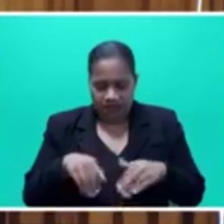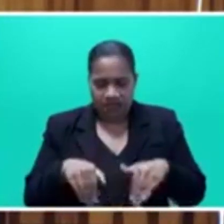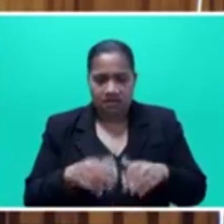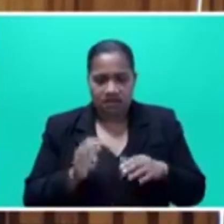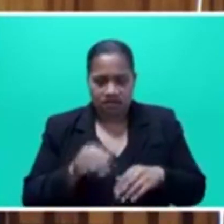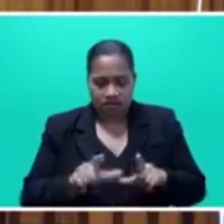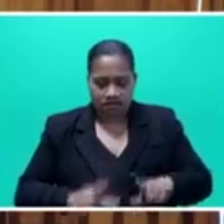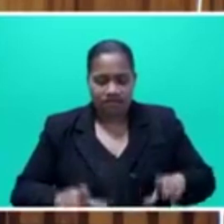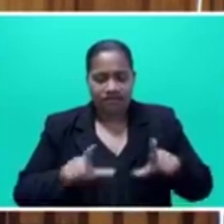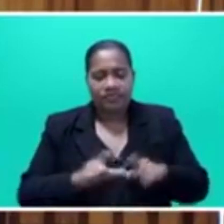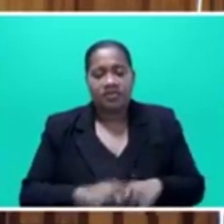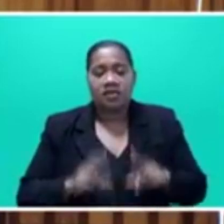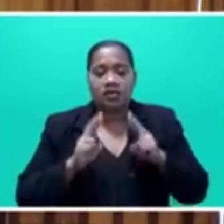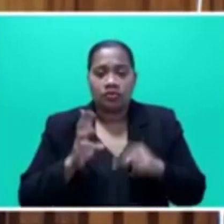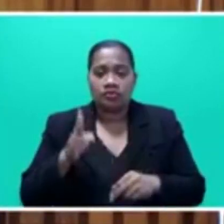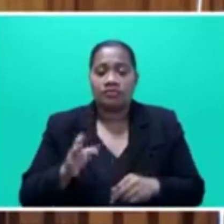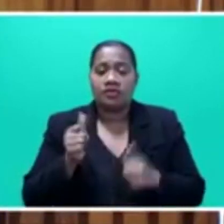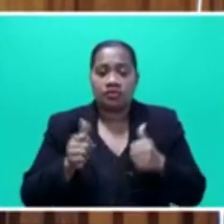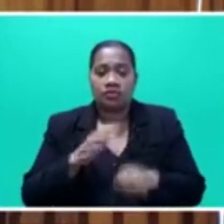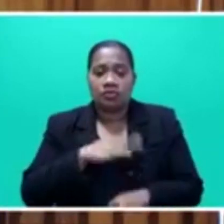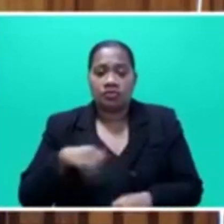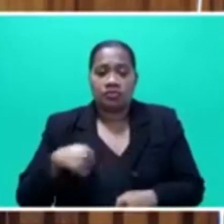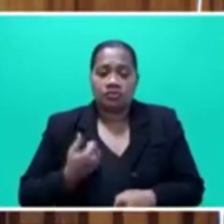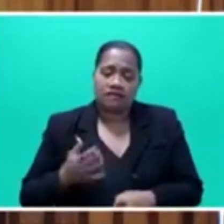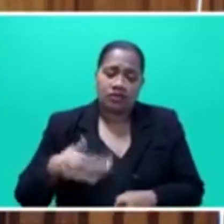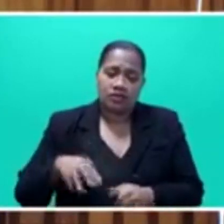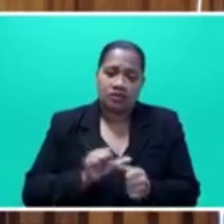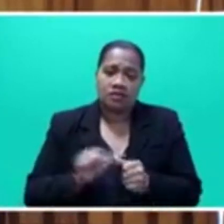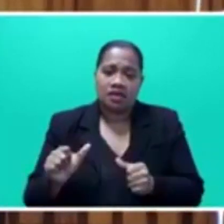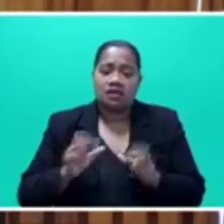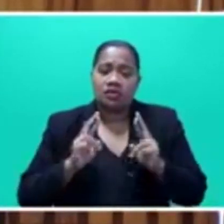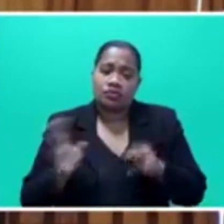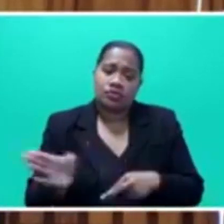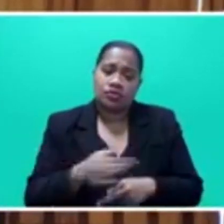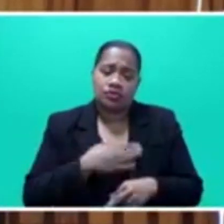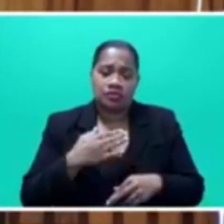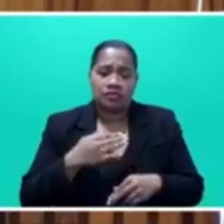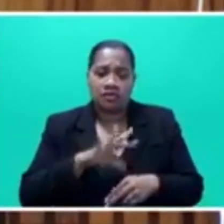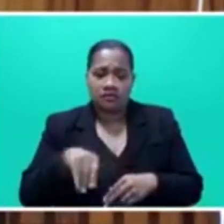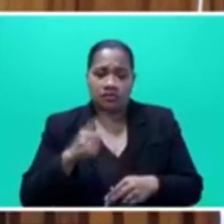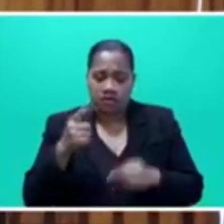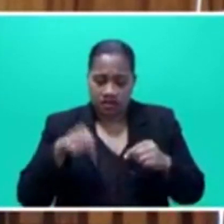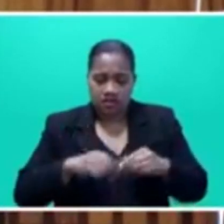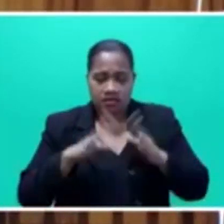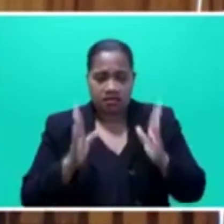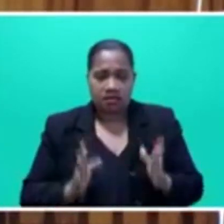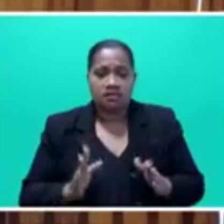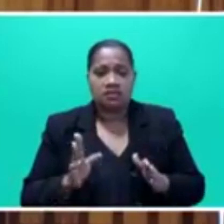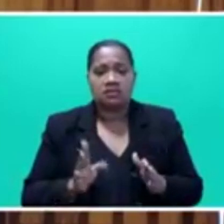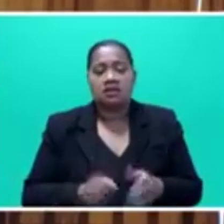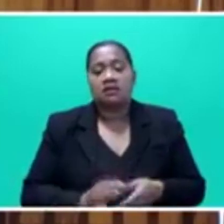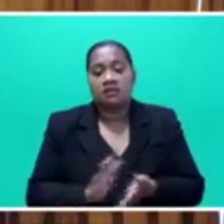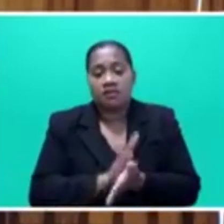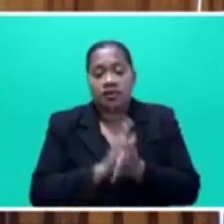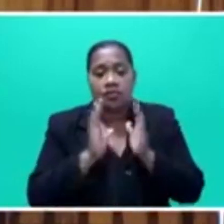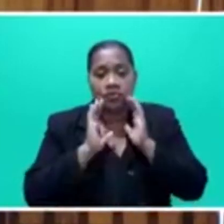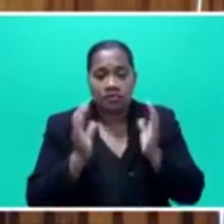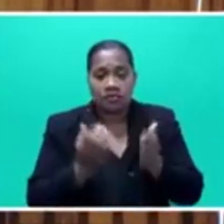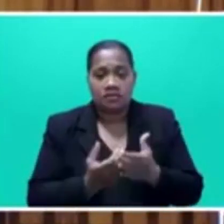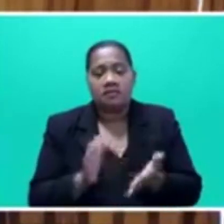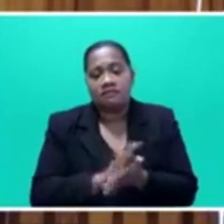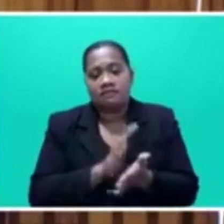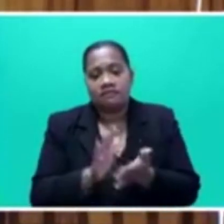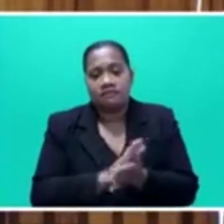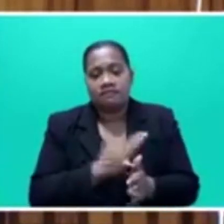sir, I'd like to wish him and his good wife all the best, and I'd like to wish everybody in this house, Mr. Speaker, sir, a very Merry Christmas and a happy